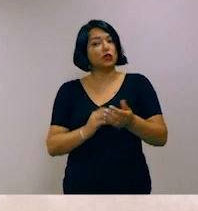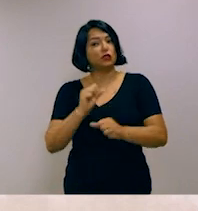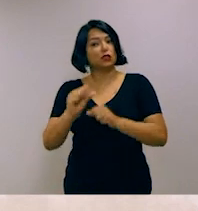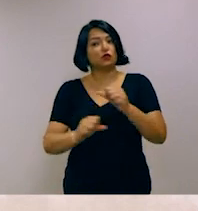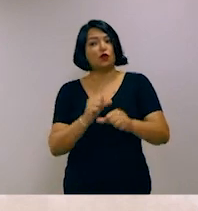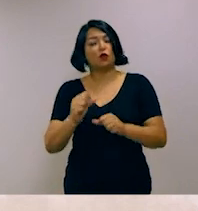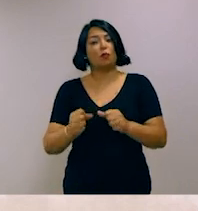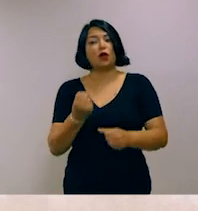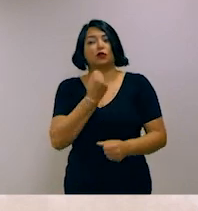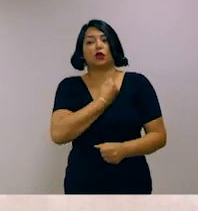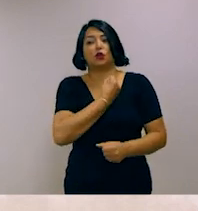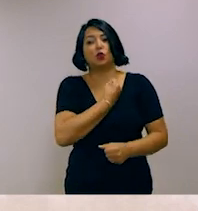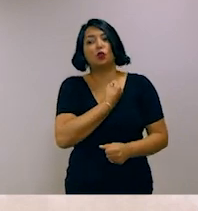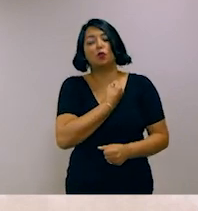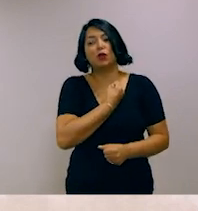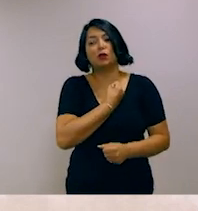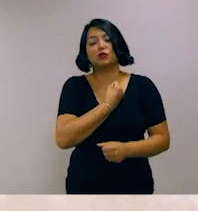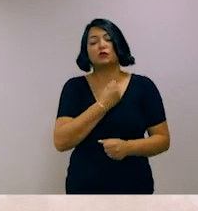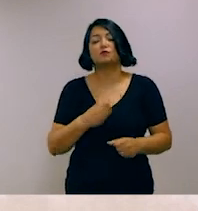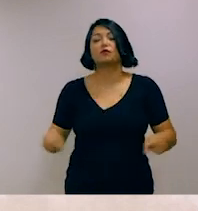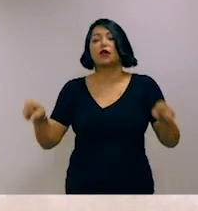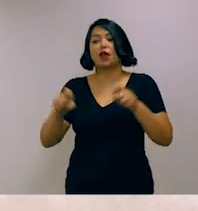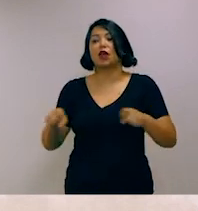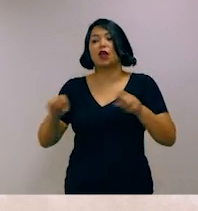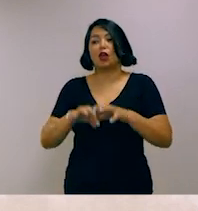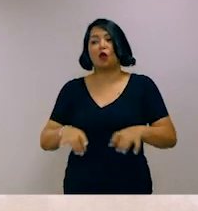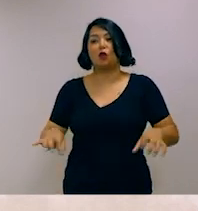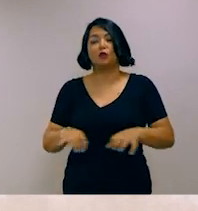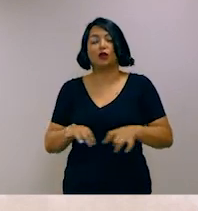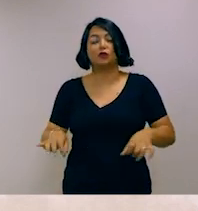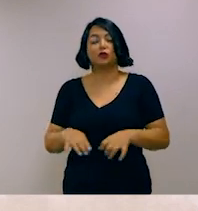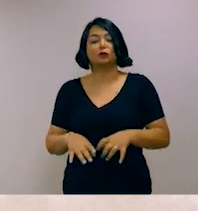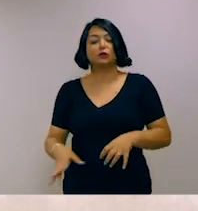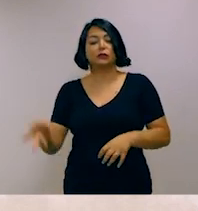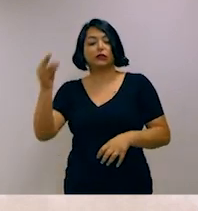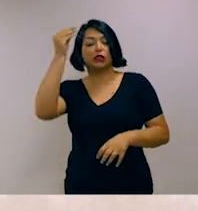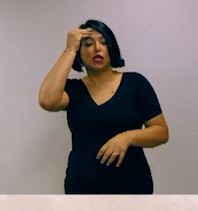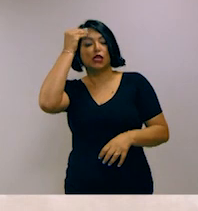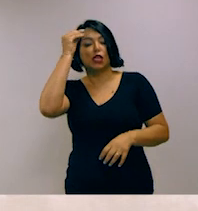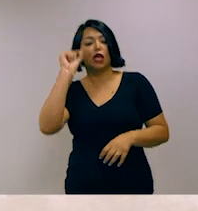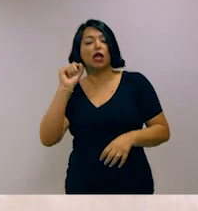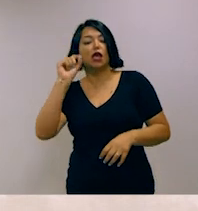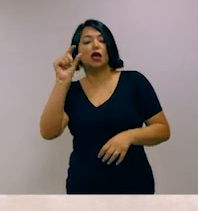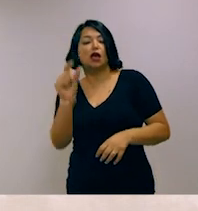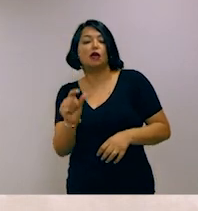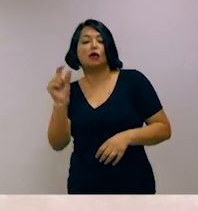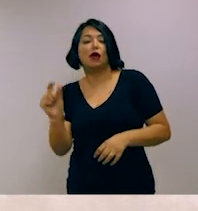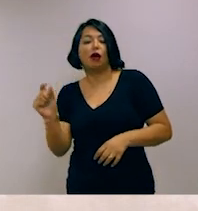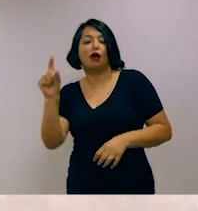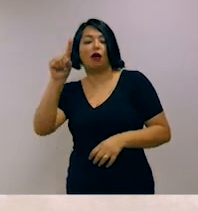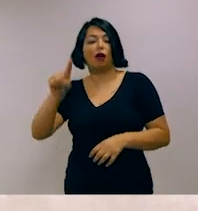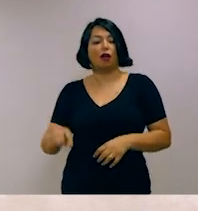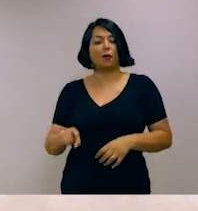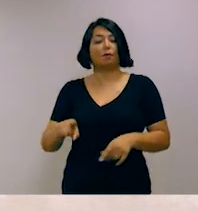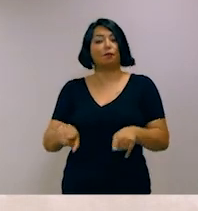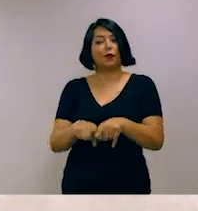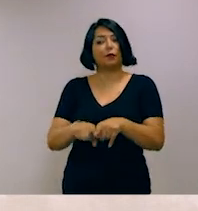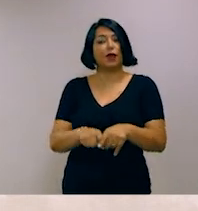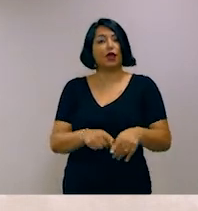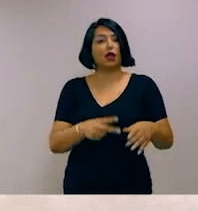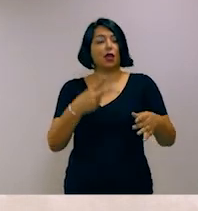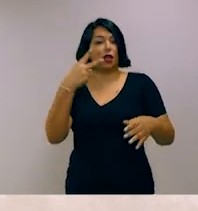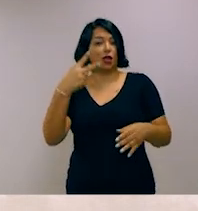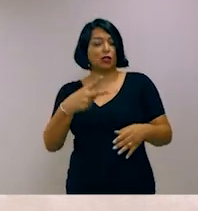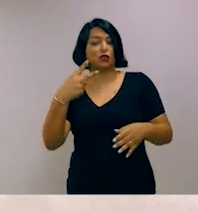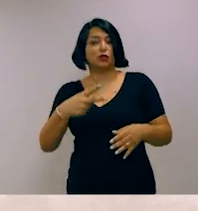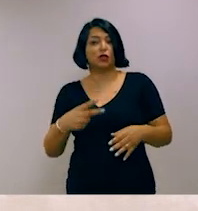text into vectors, into numbers, and so that the algorithms are going to be able to process it. There